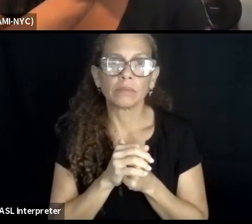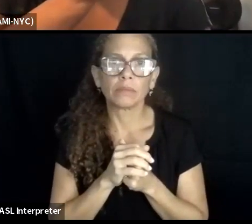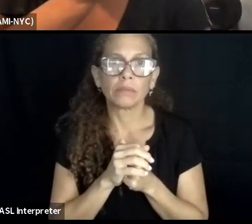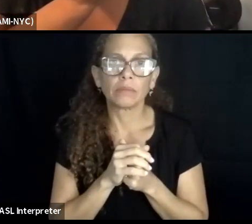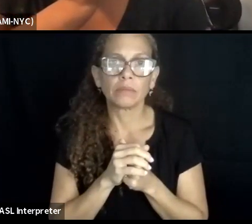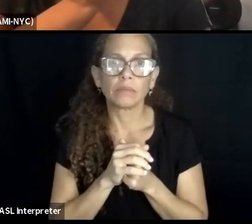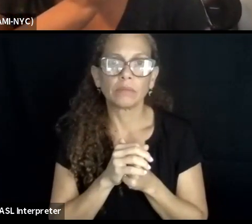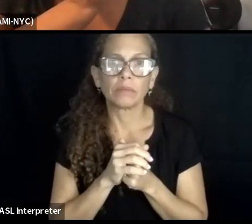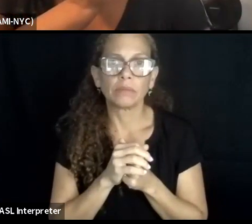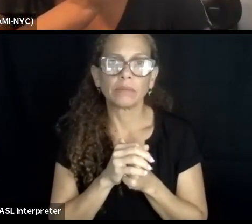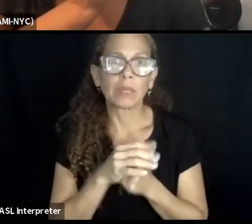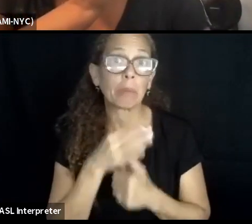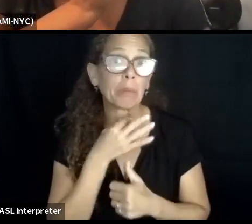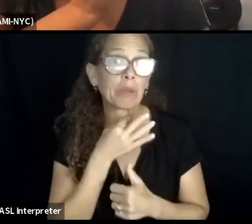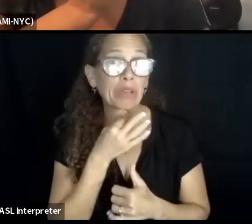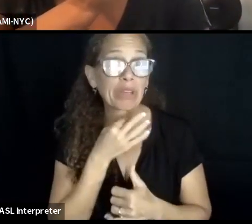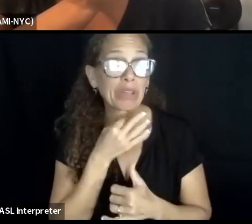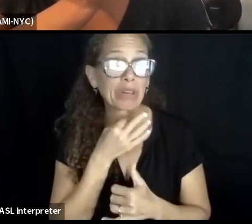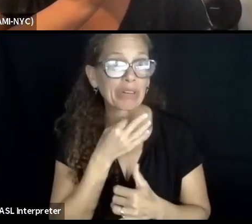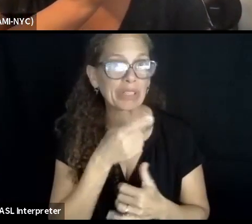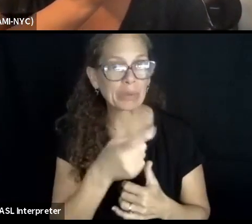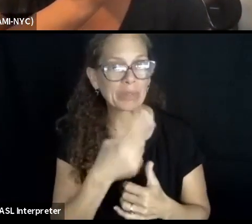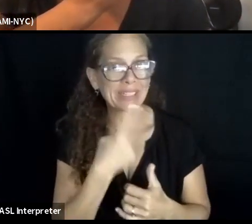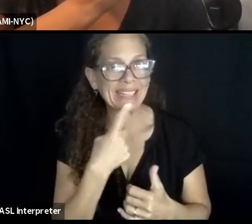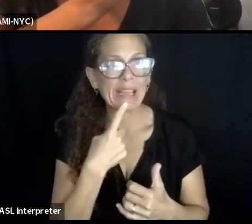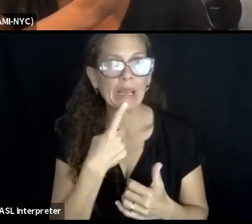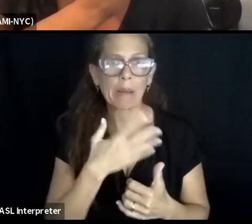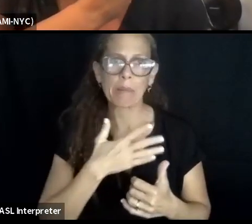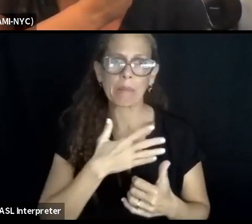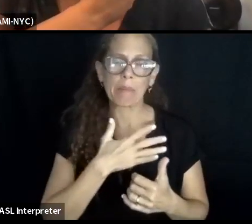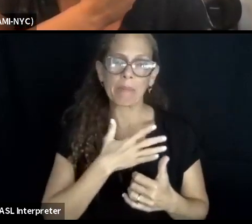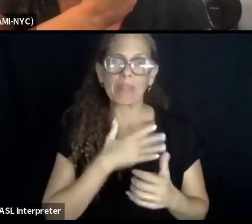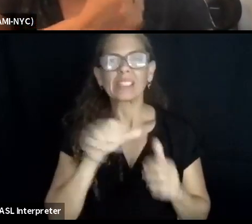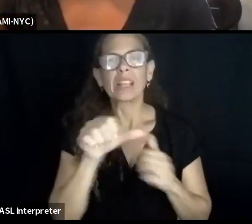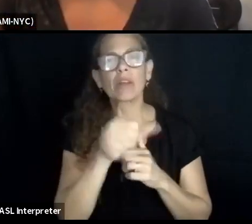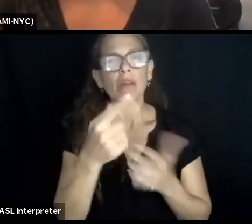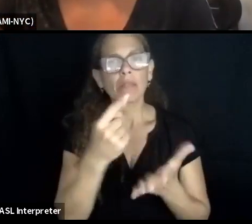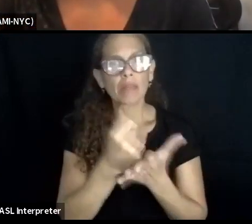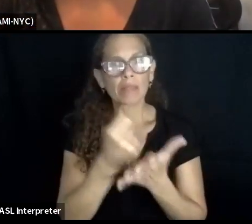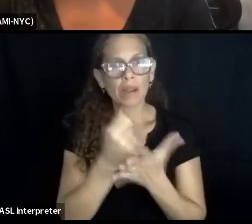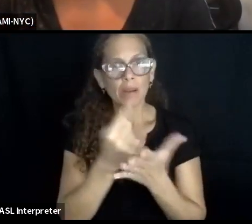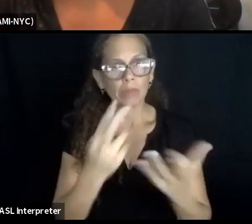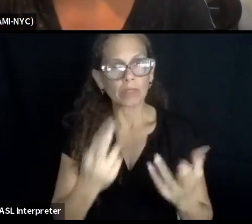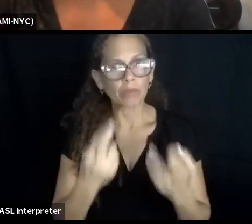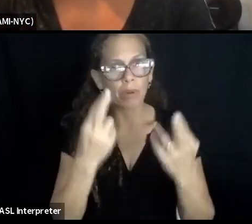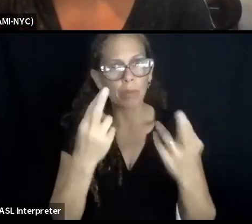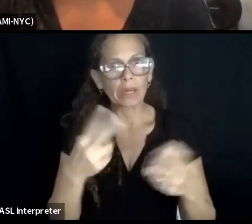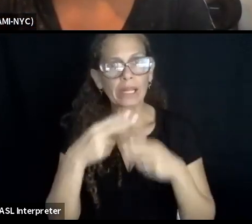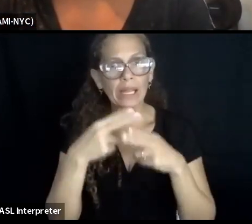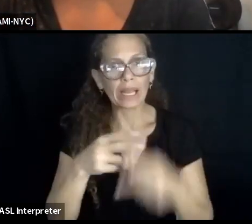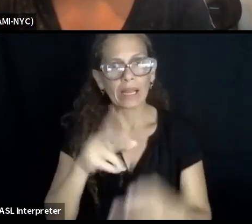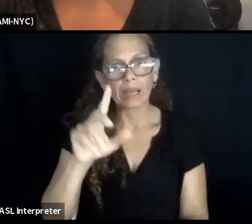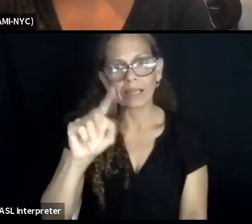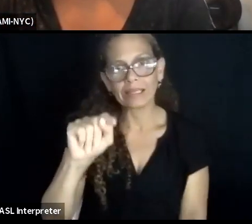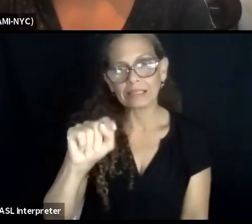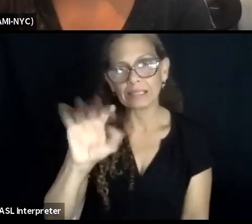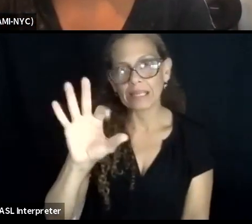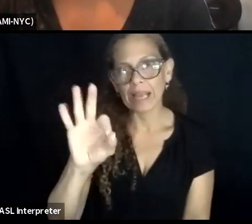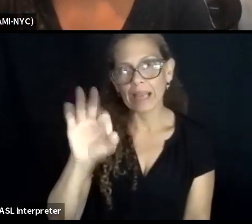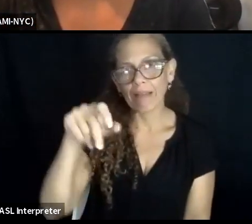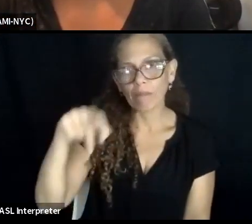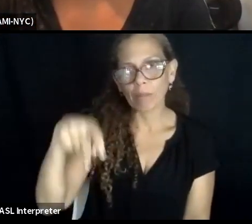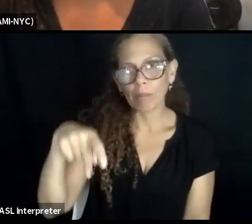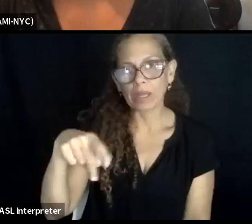Emily, I'd be curious to hear what you'd say. I think off the top of my head, there is another therapy that is recommended that's called TFP,